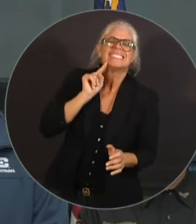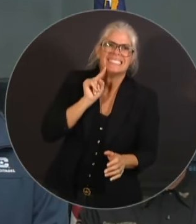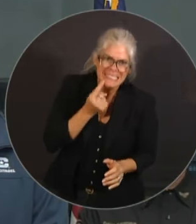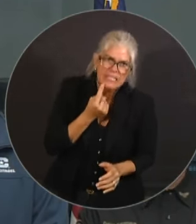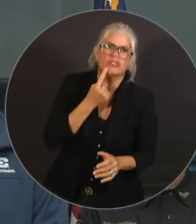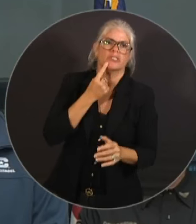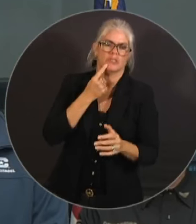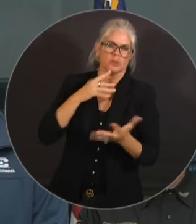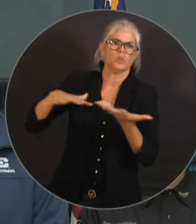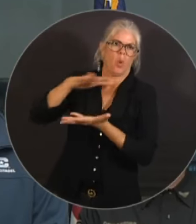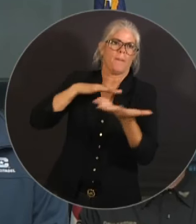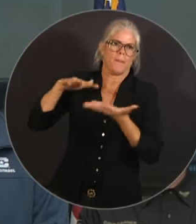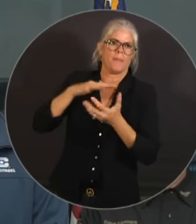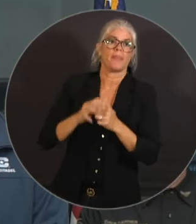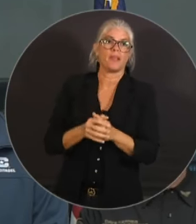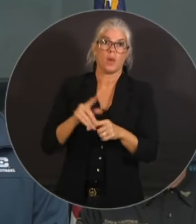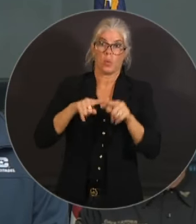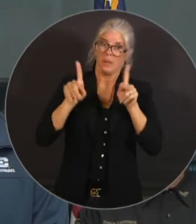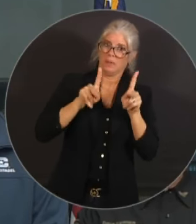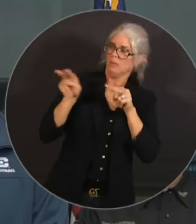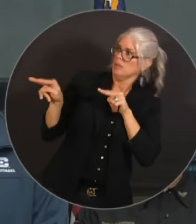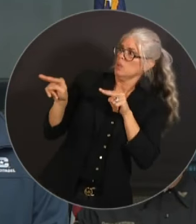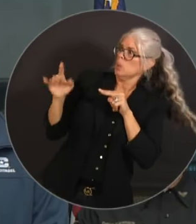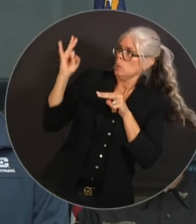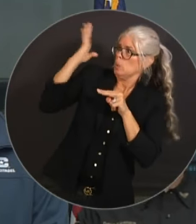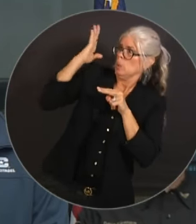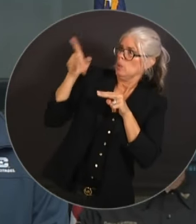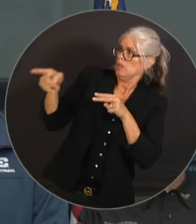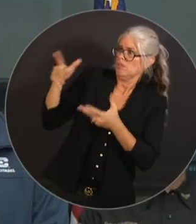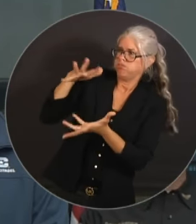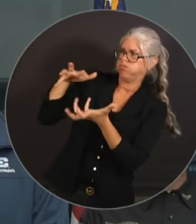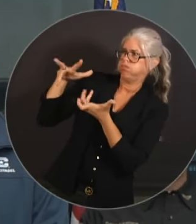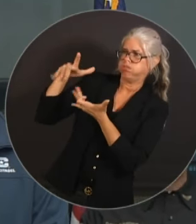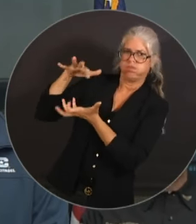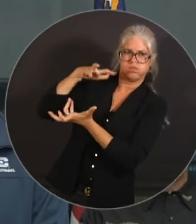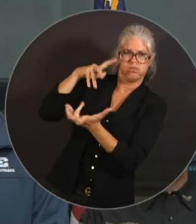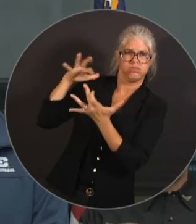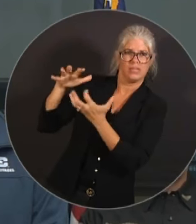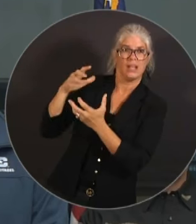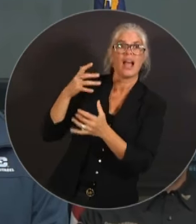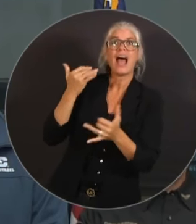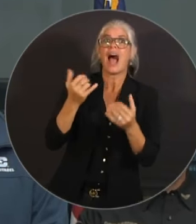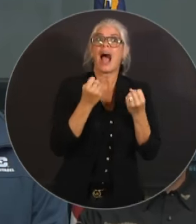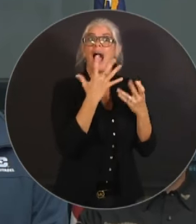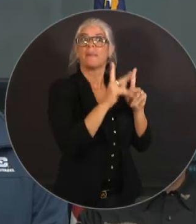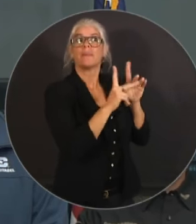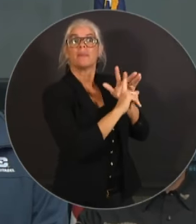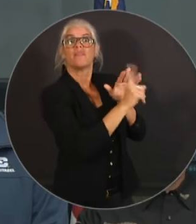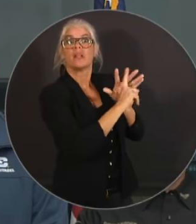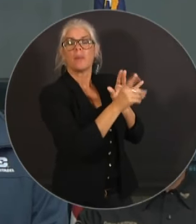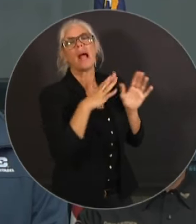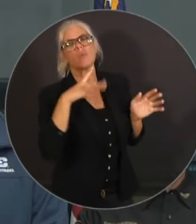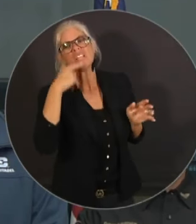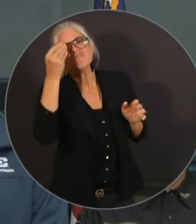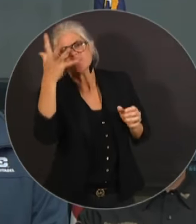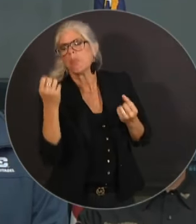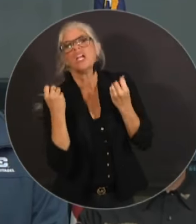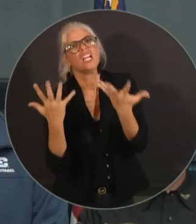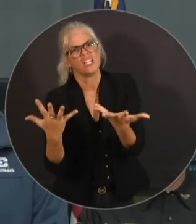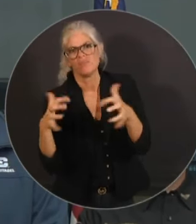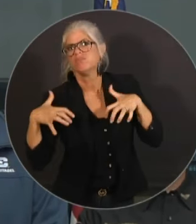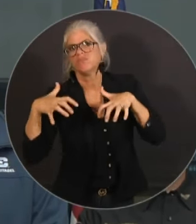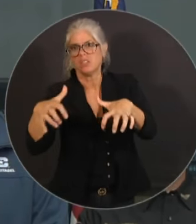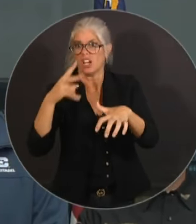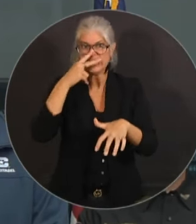I think when people see that, they do. So I don't know the exact number of who's going to ultimately go. I will say it's a lot. I will say that the roads